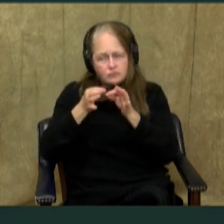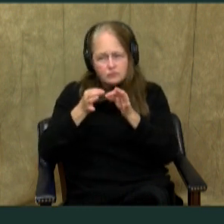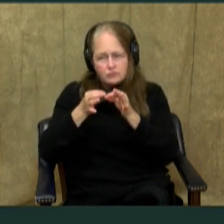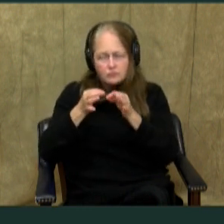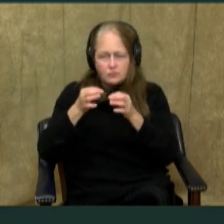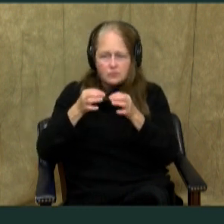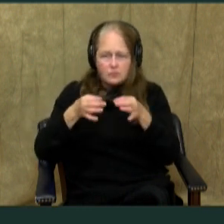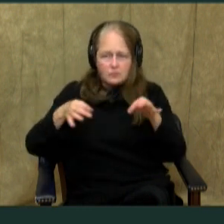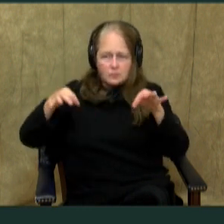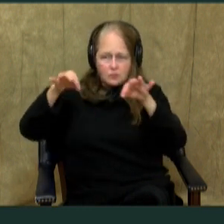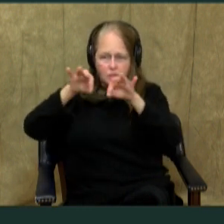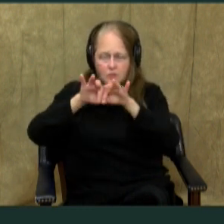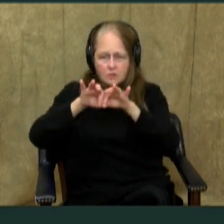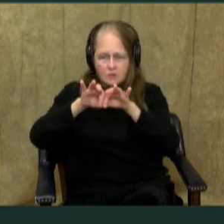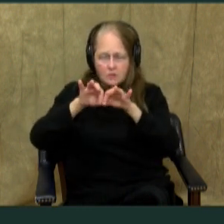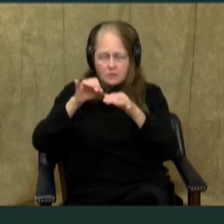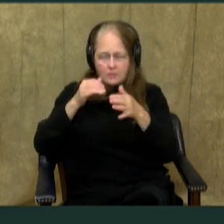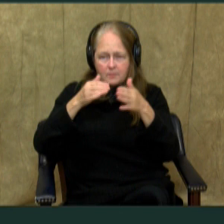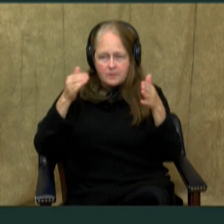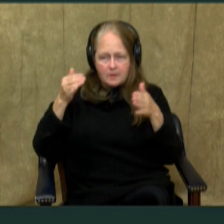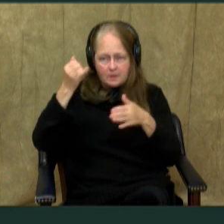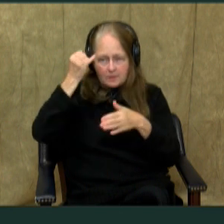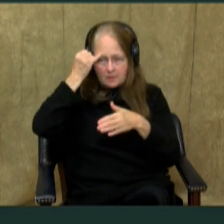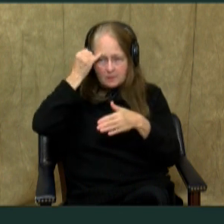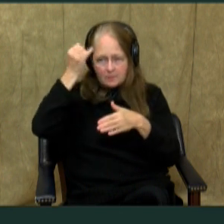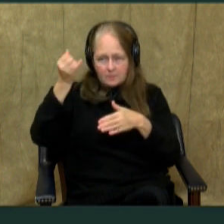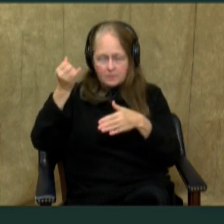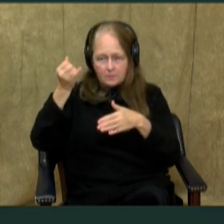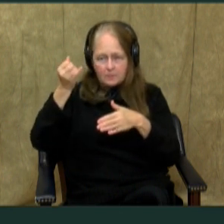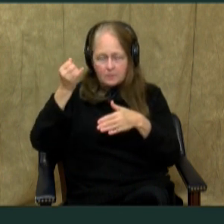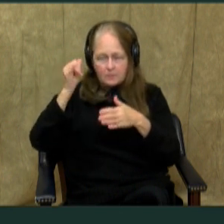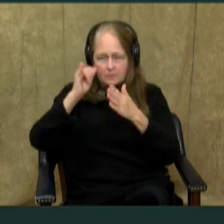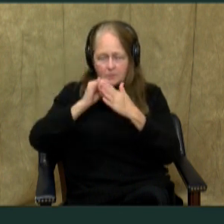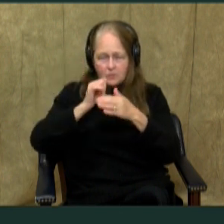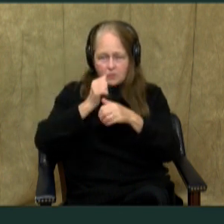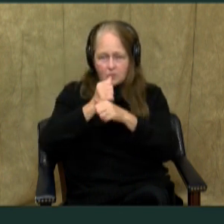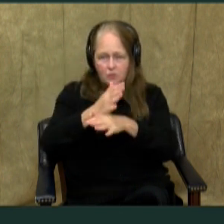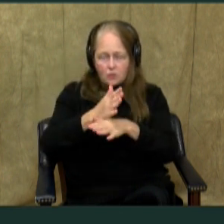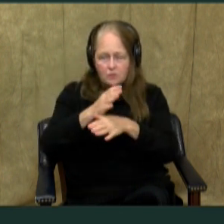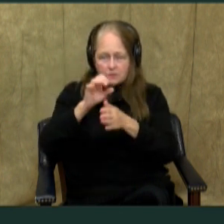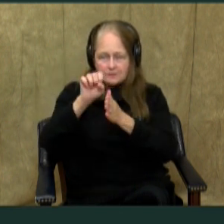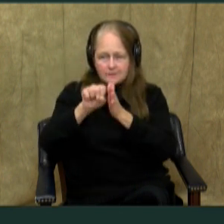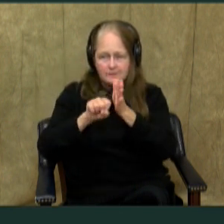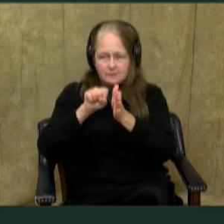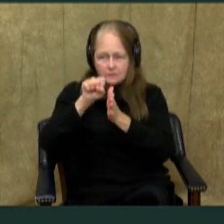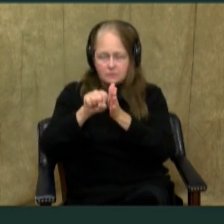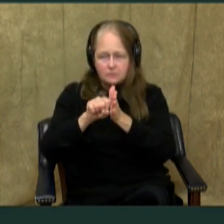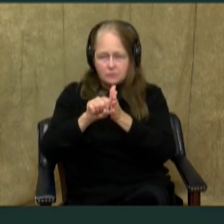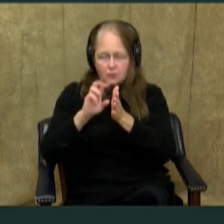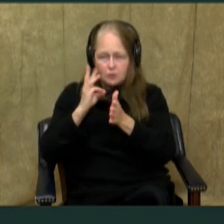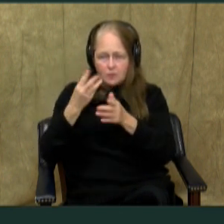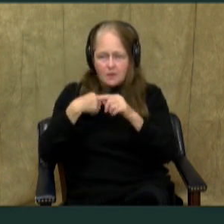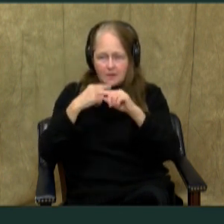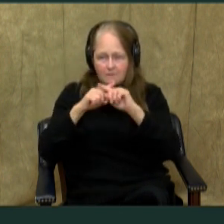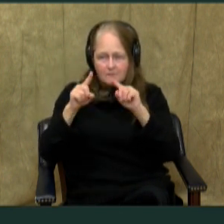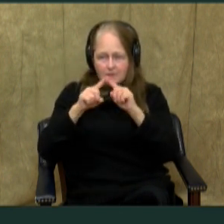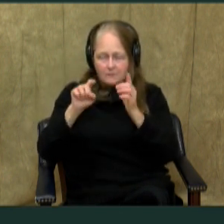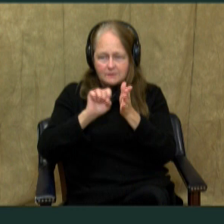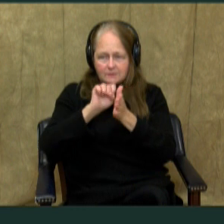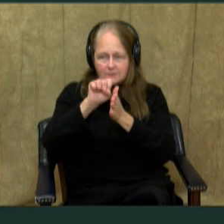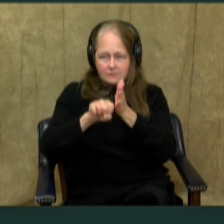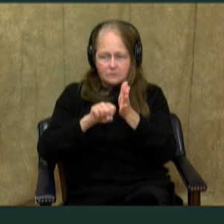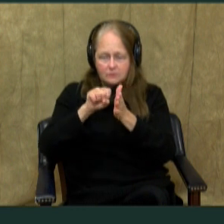big points? And mainly the big idea here was the causation of seasons. That we have different